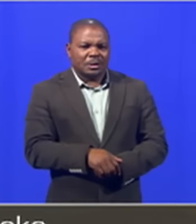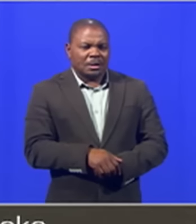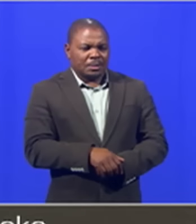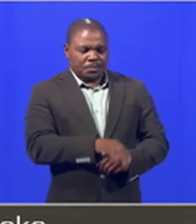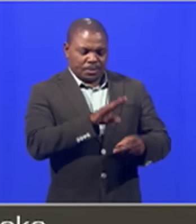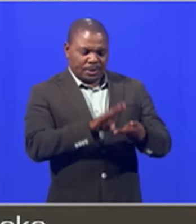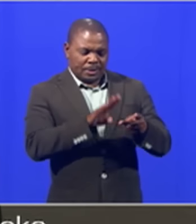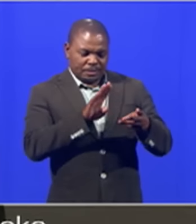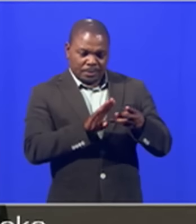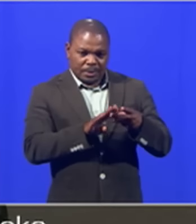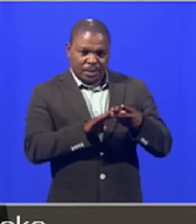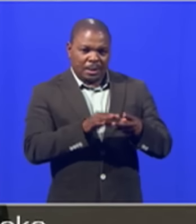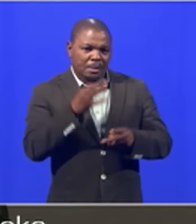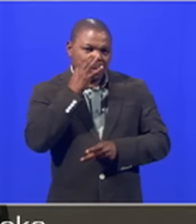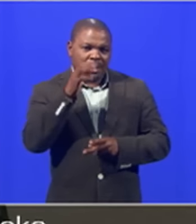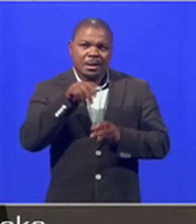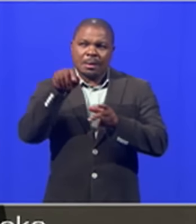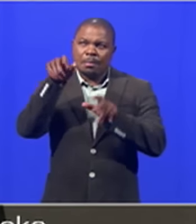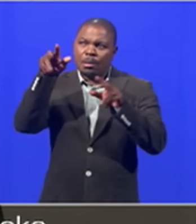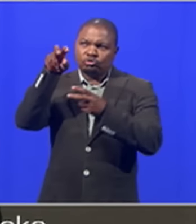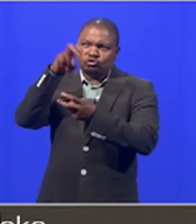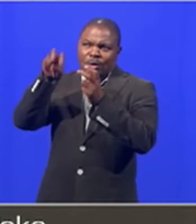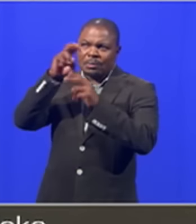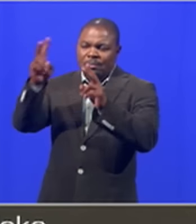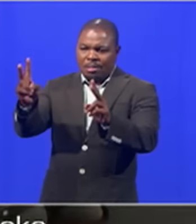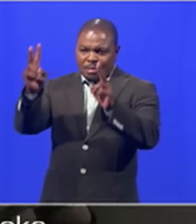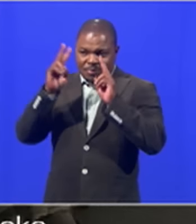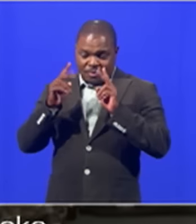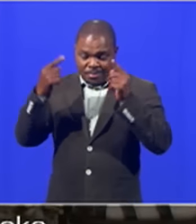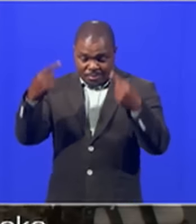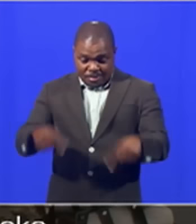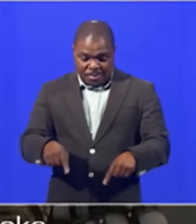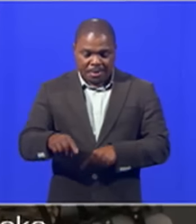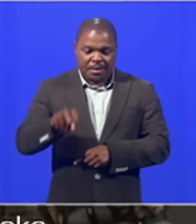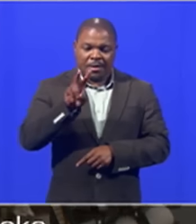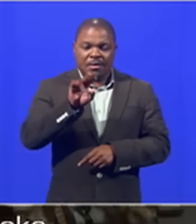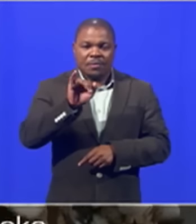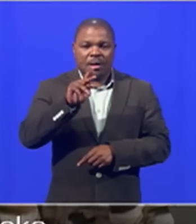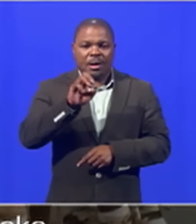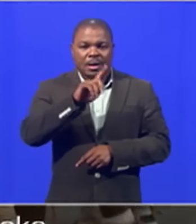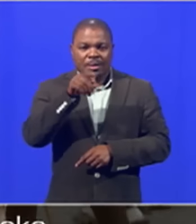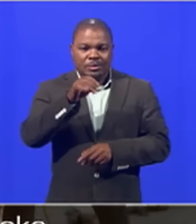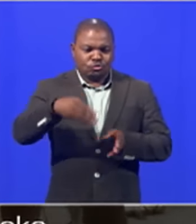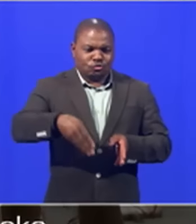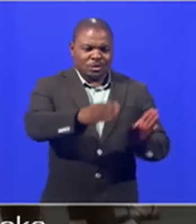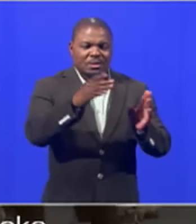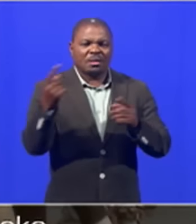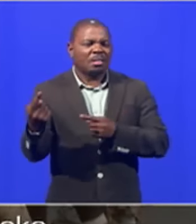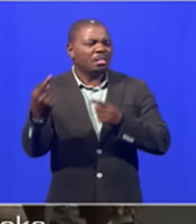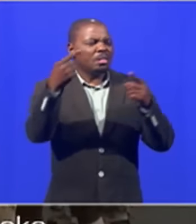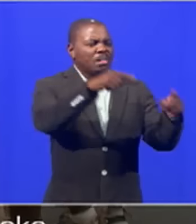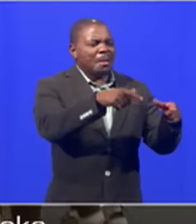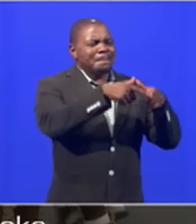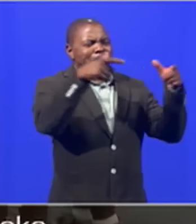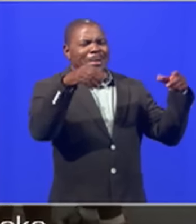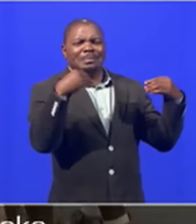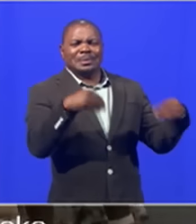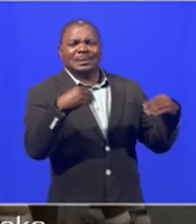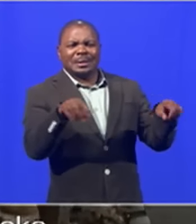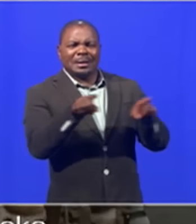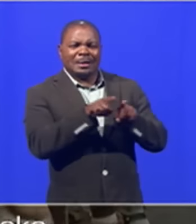gore gantsi bajana ga ba fitla mo Vilakazi street se sentse se ba se dirang ke go etela dikgwebo tse dikgolo